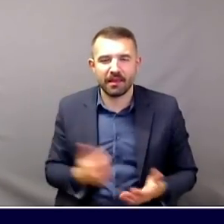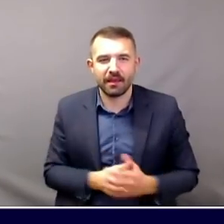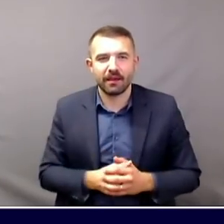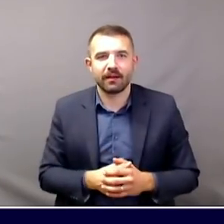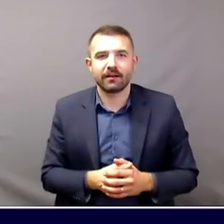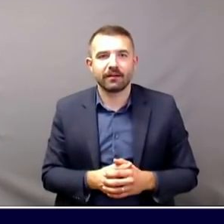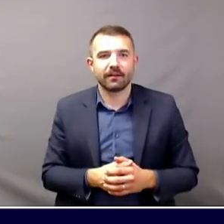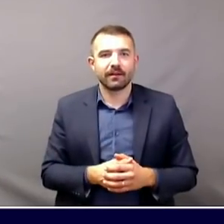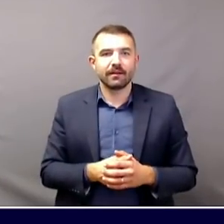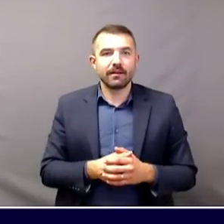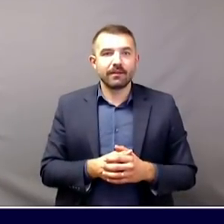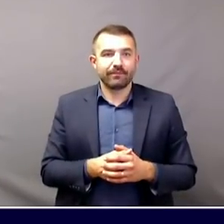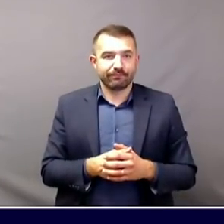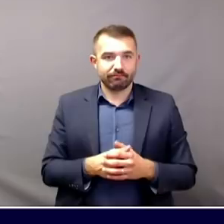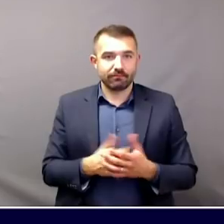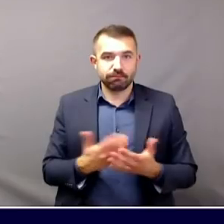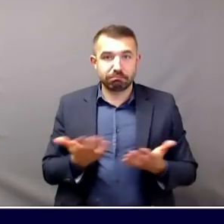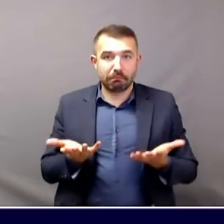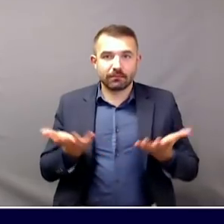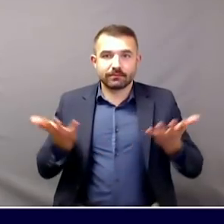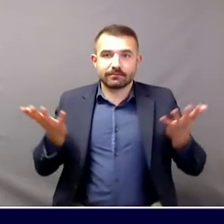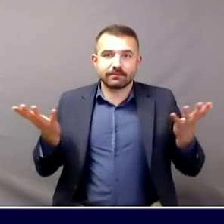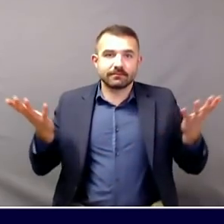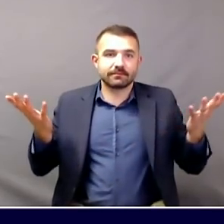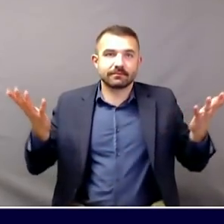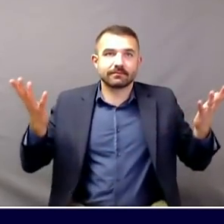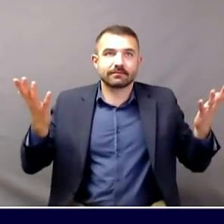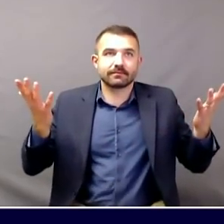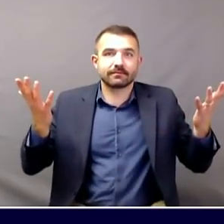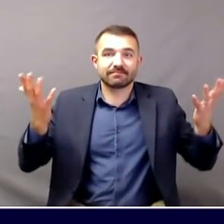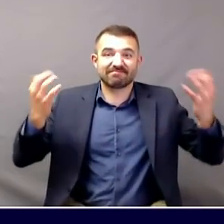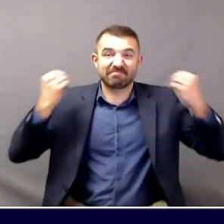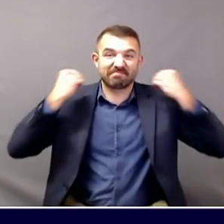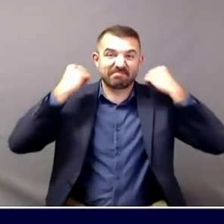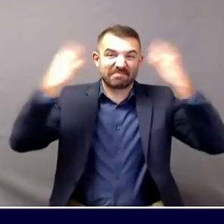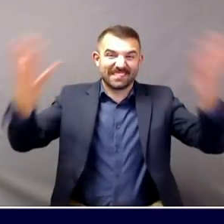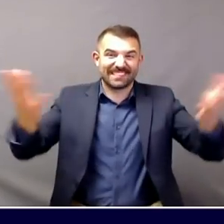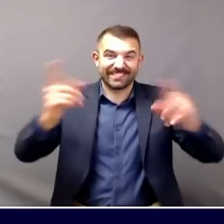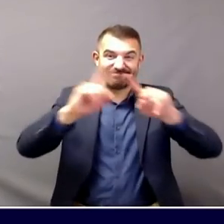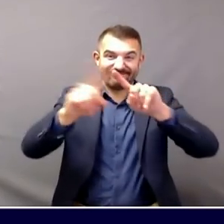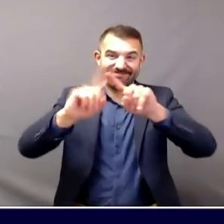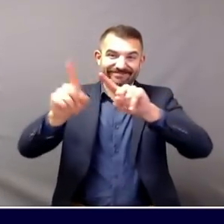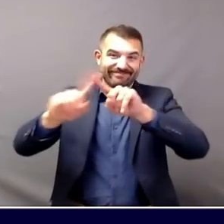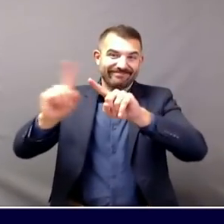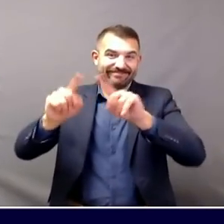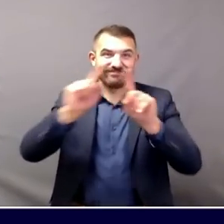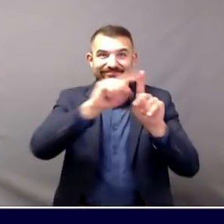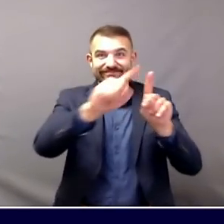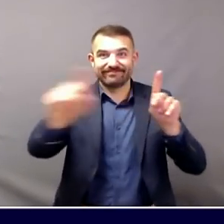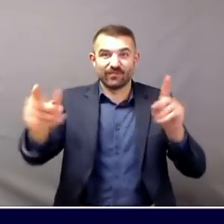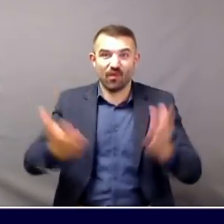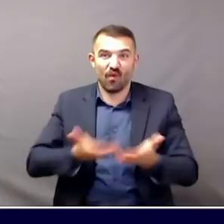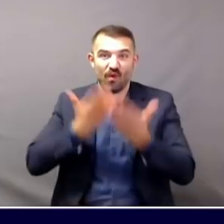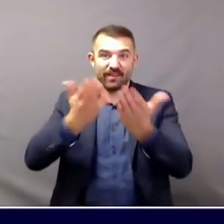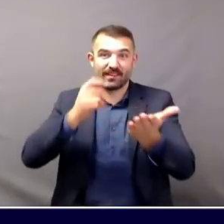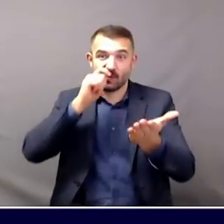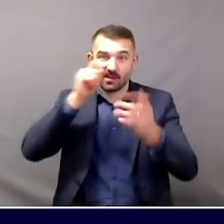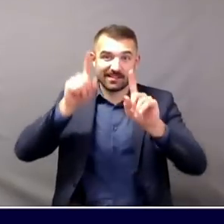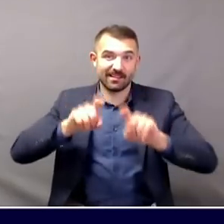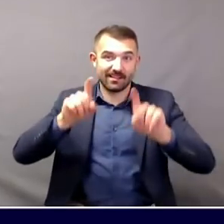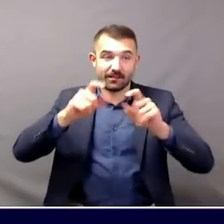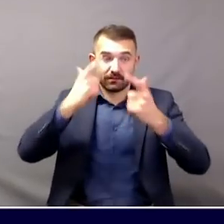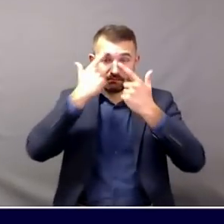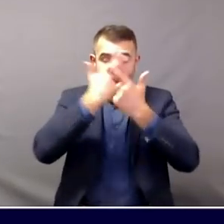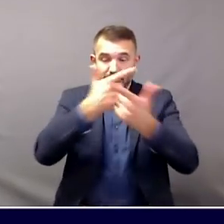Sure. I mean, I think we welcome as many different sites in Maine offering COVID-19 testing as possible. I think we